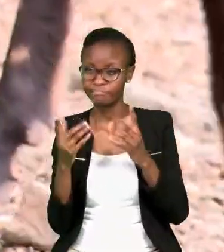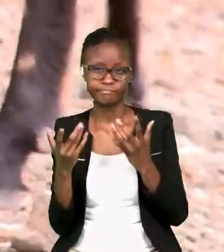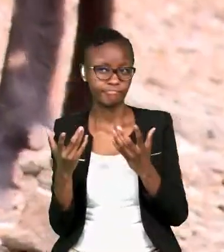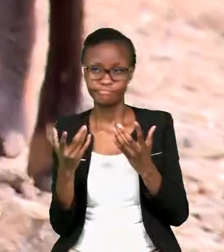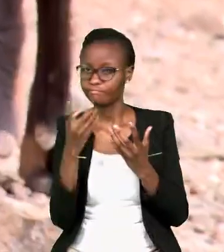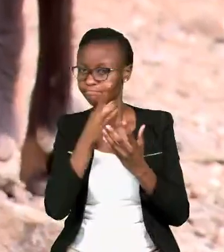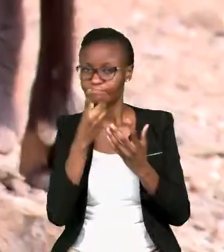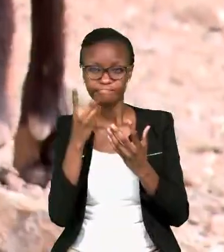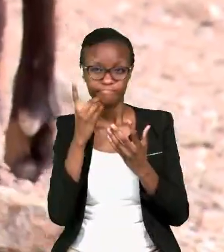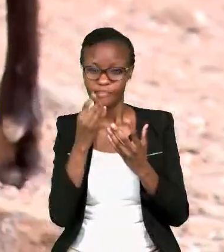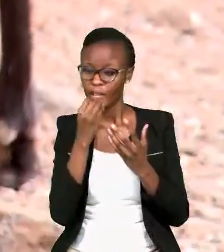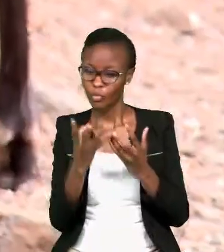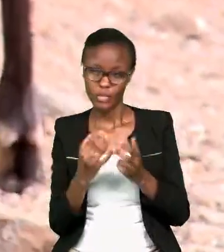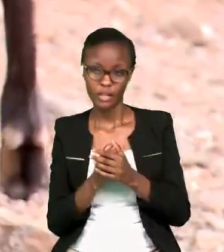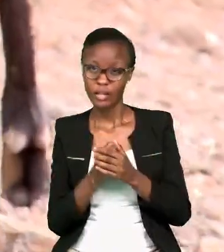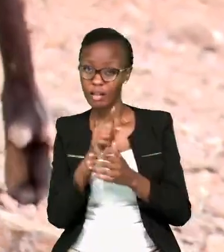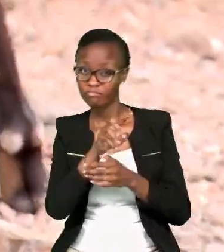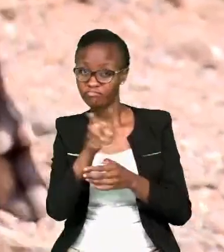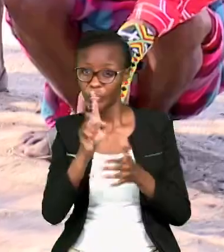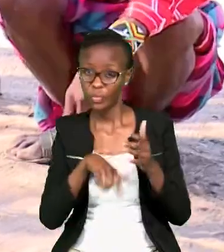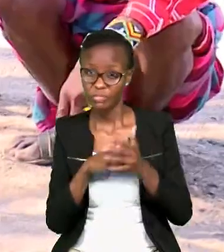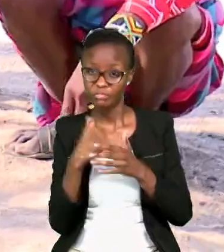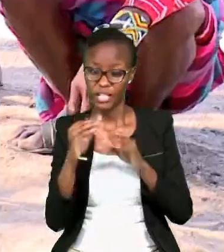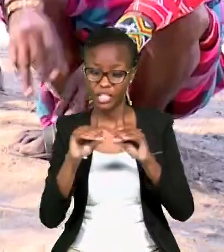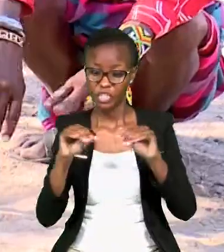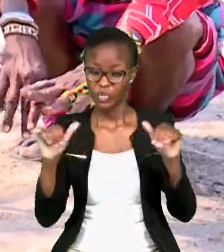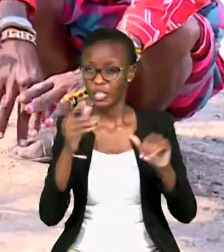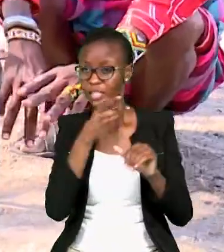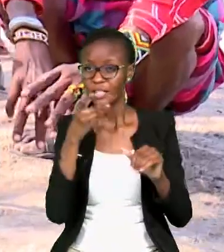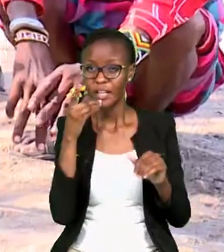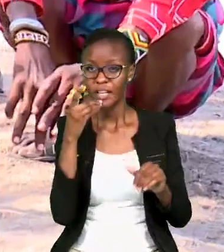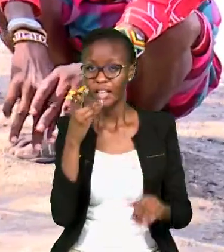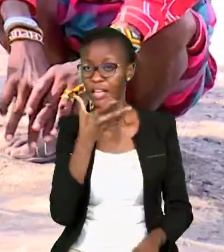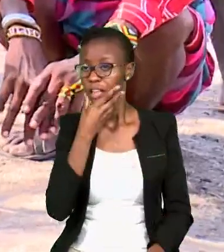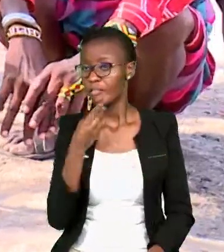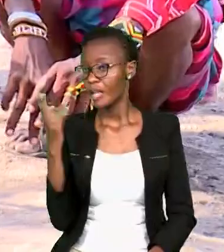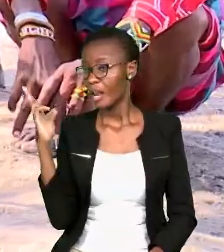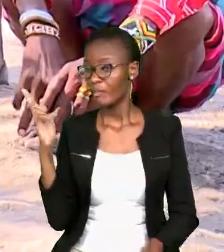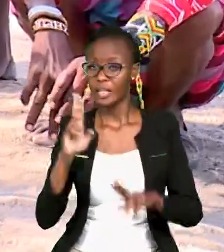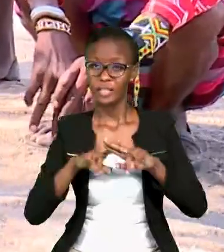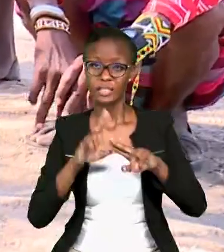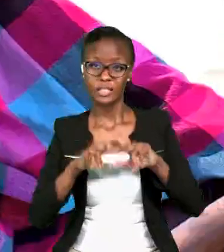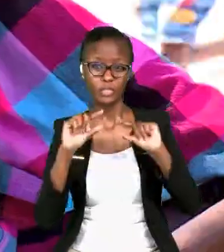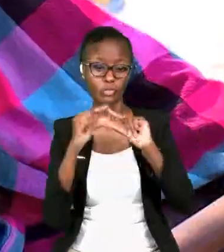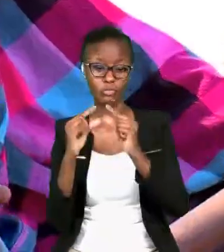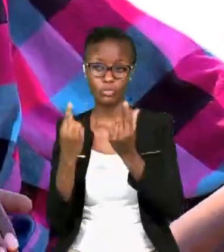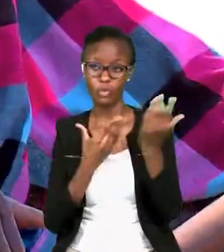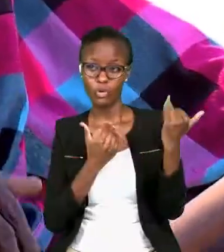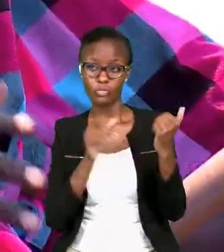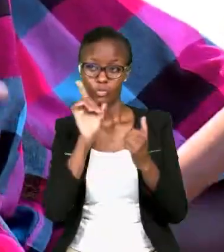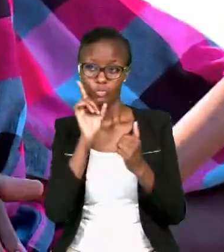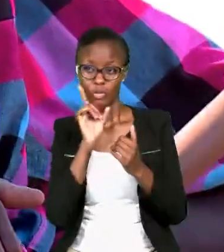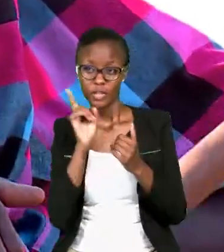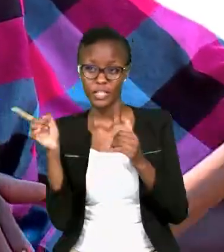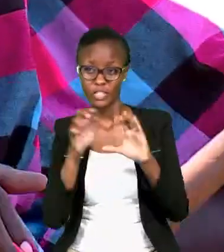there is none. Inside is only dry soil. Men here sit in groups with hopes of a better tomorrow. I happen to have joined